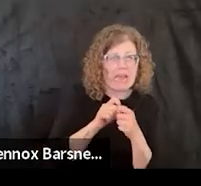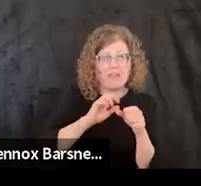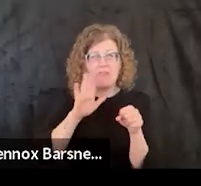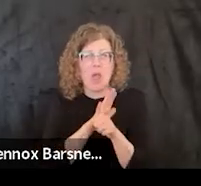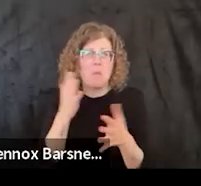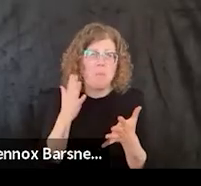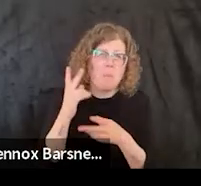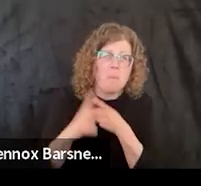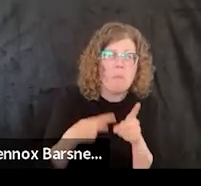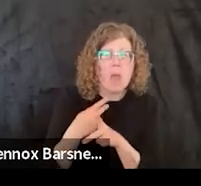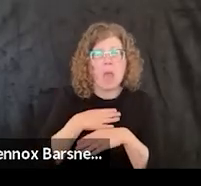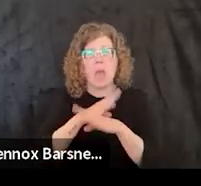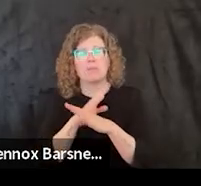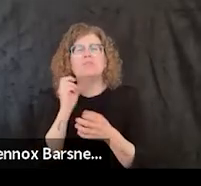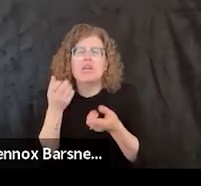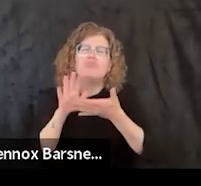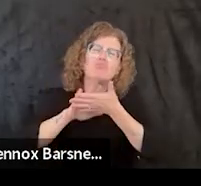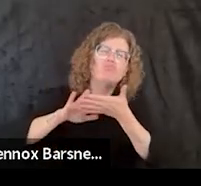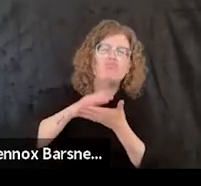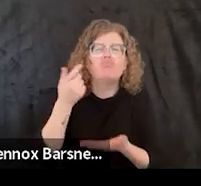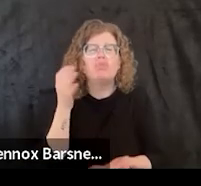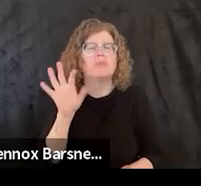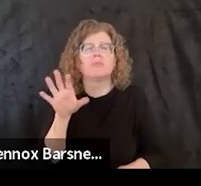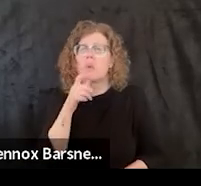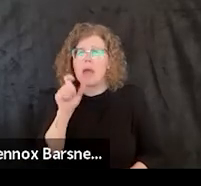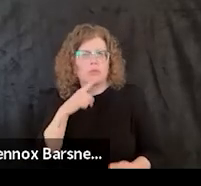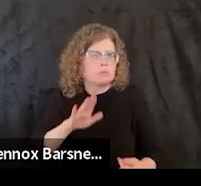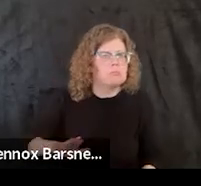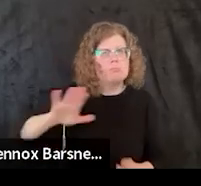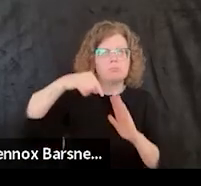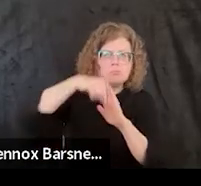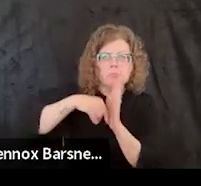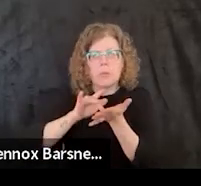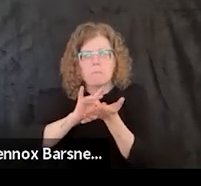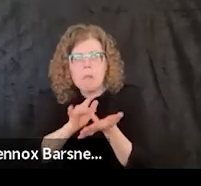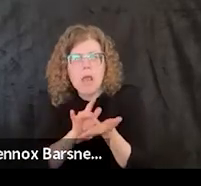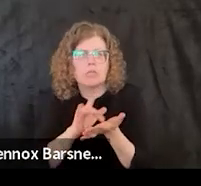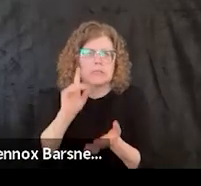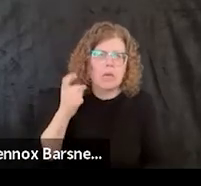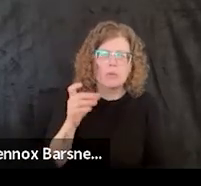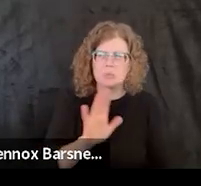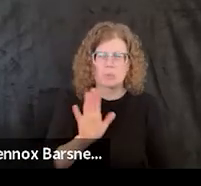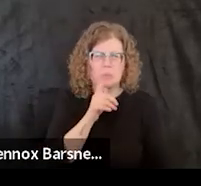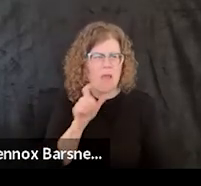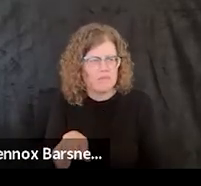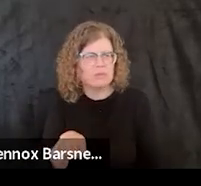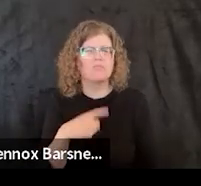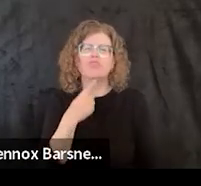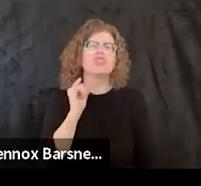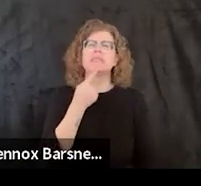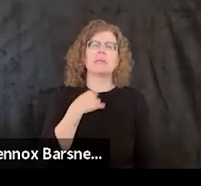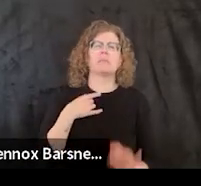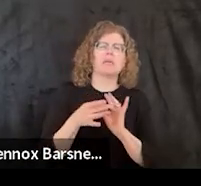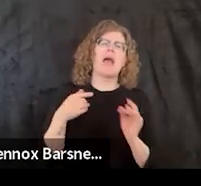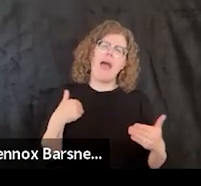you don't have to share your diagnosis. All we need to know is that you are experiencing accessibility-related